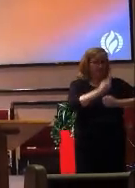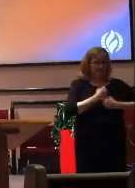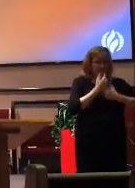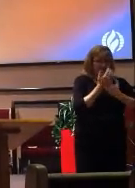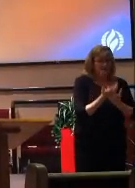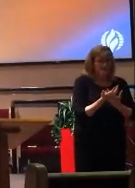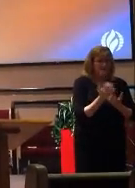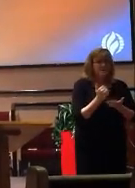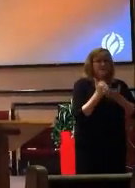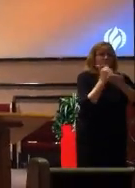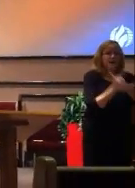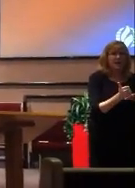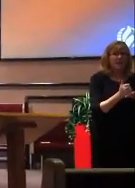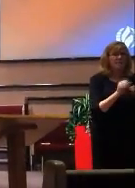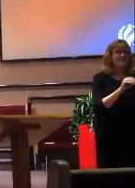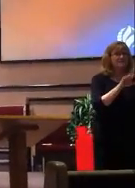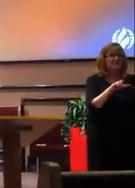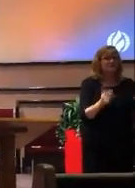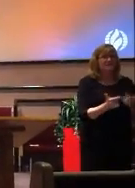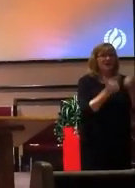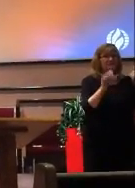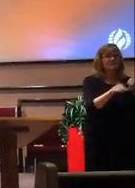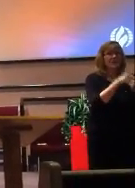touch the lives of others.